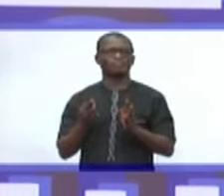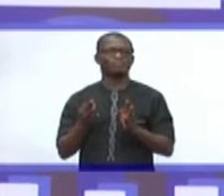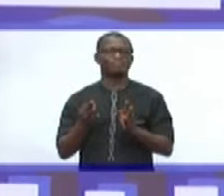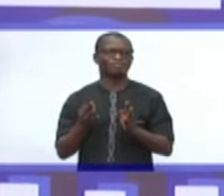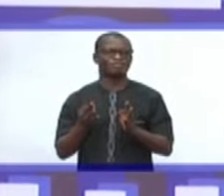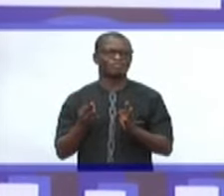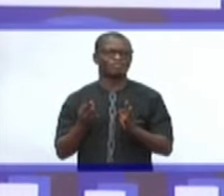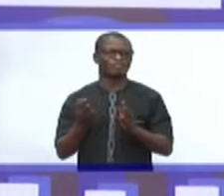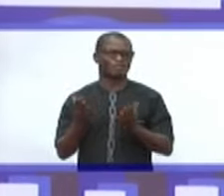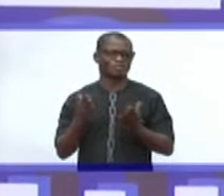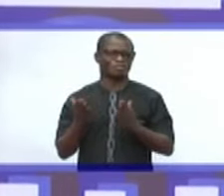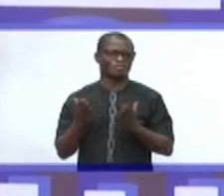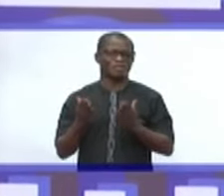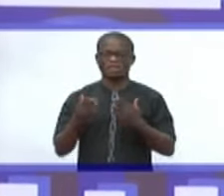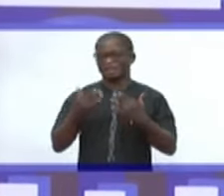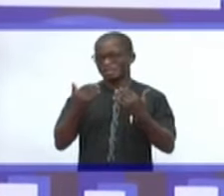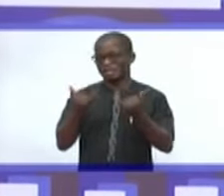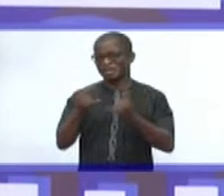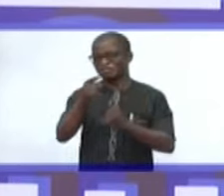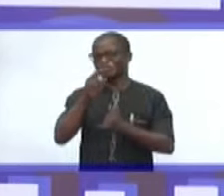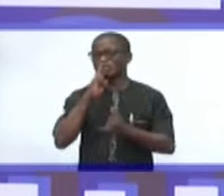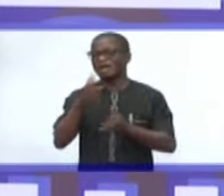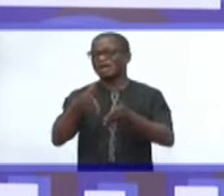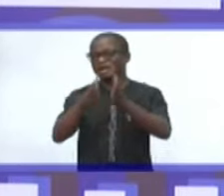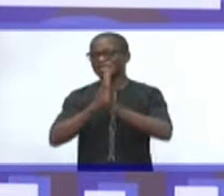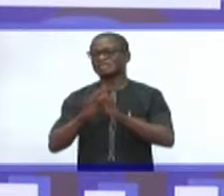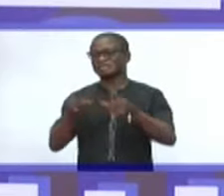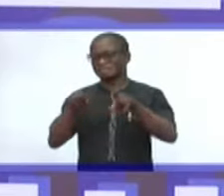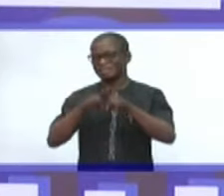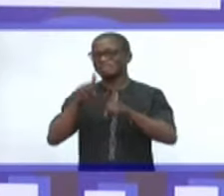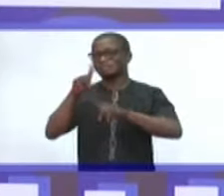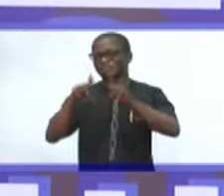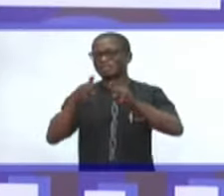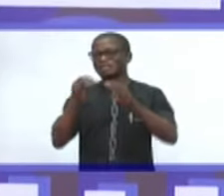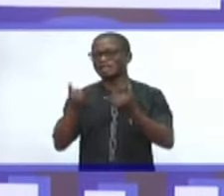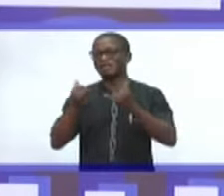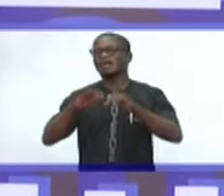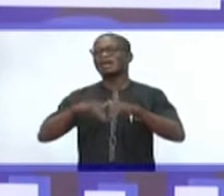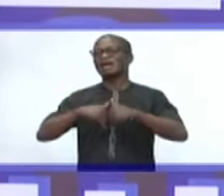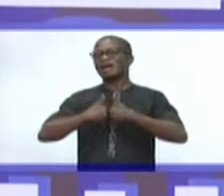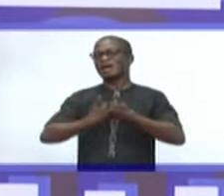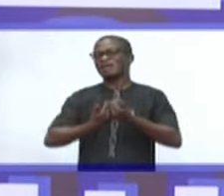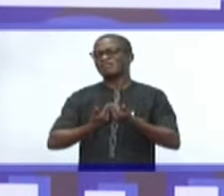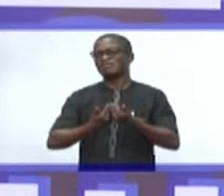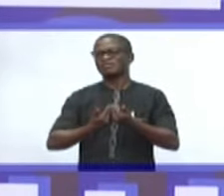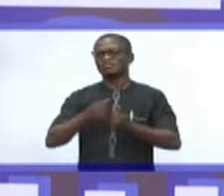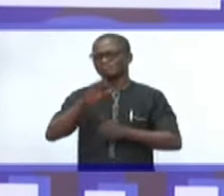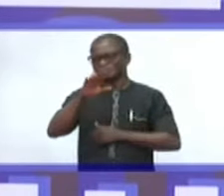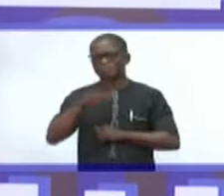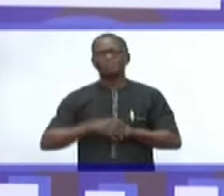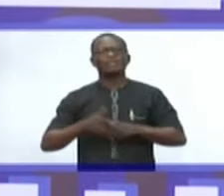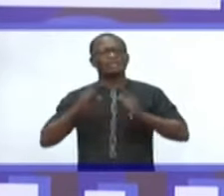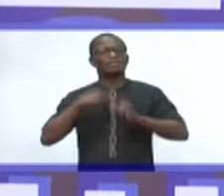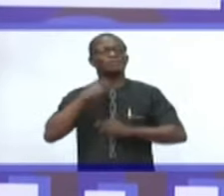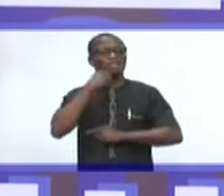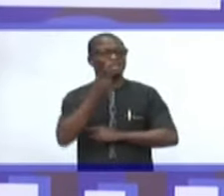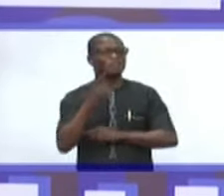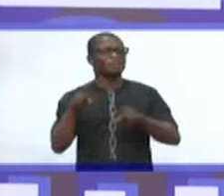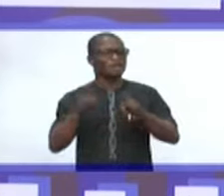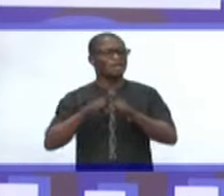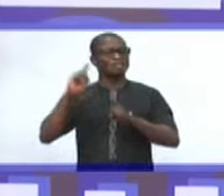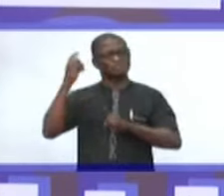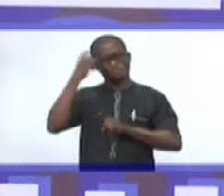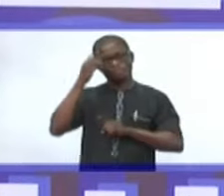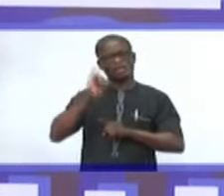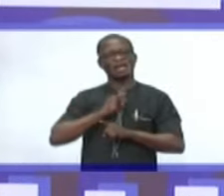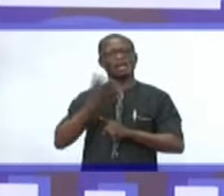them. Now you're asking the same question, how will you? In fact, let me tell you, as governor, I